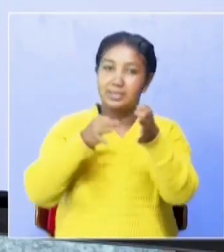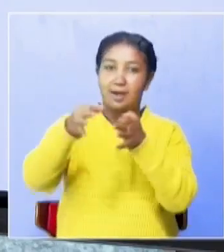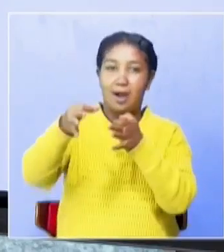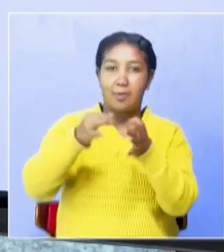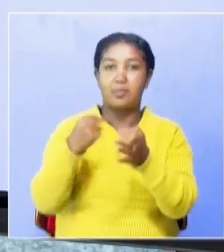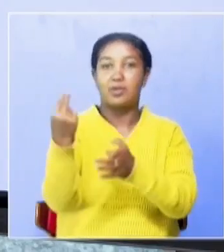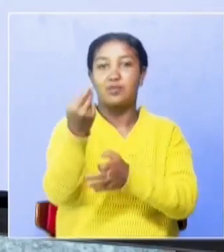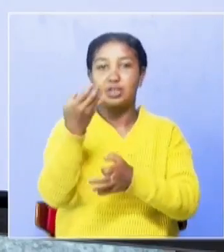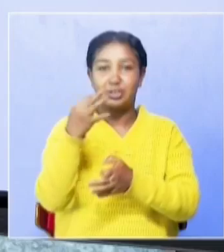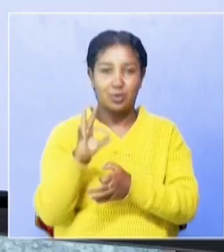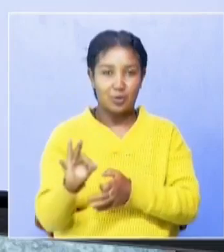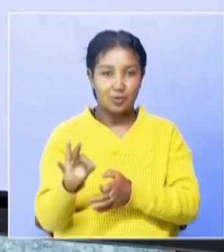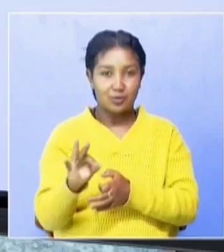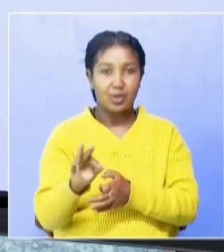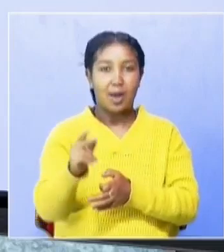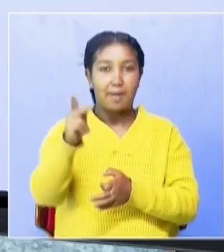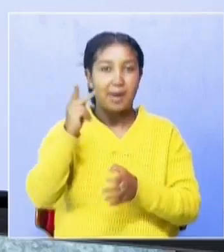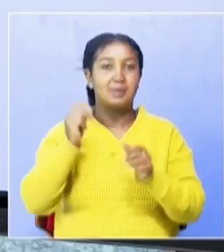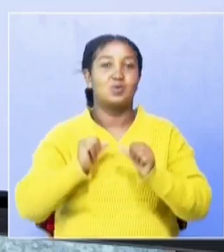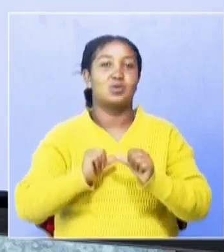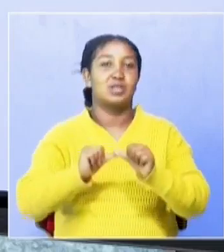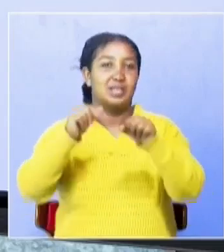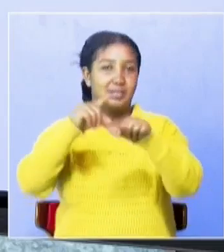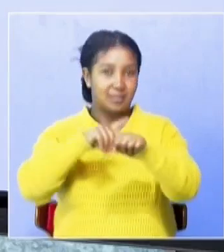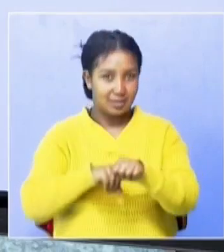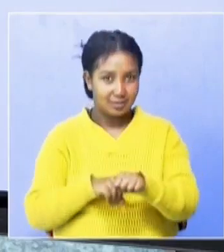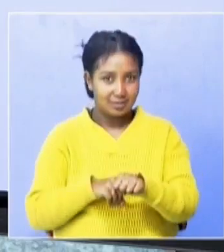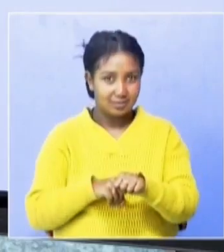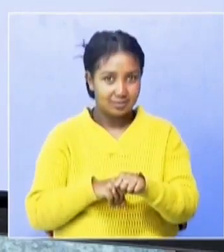the function of past continuous tense.